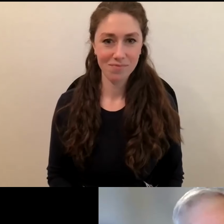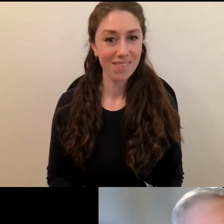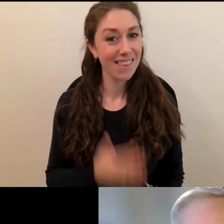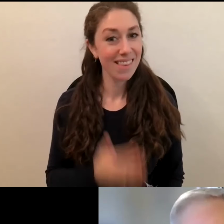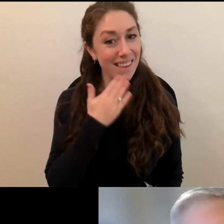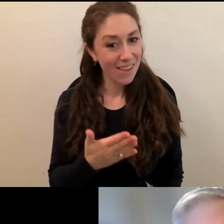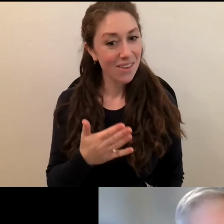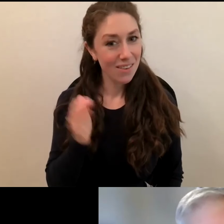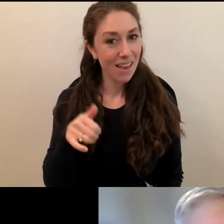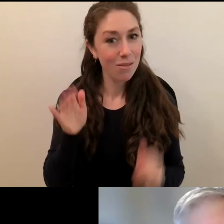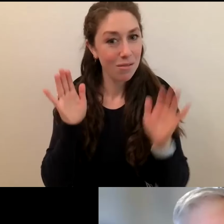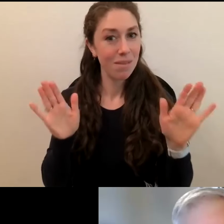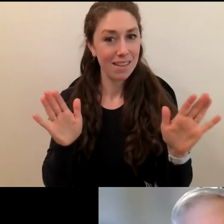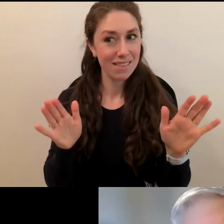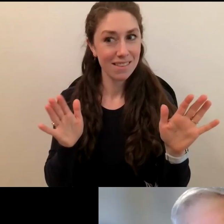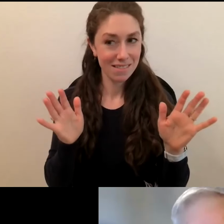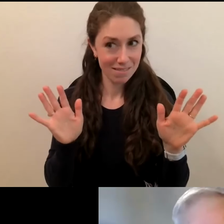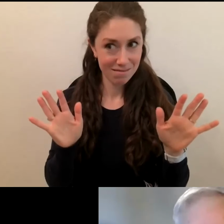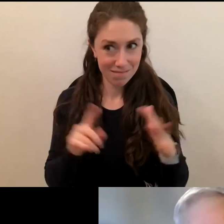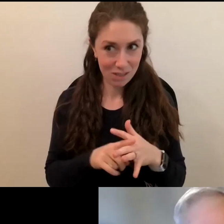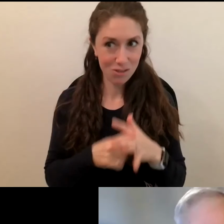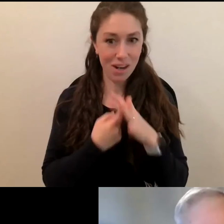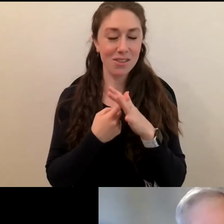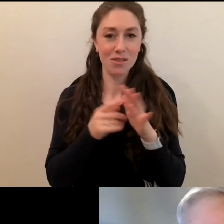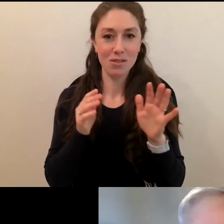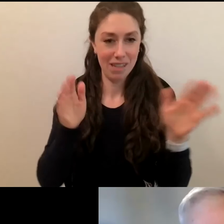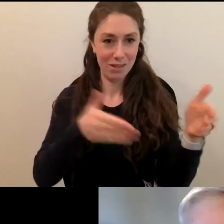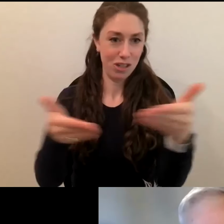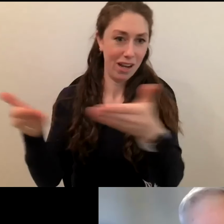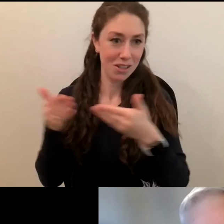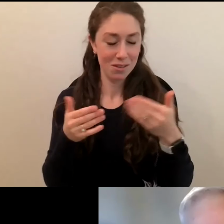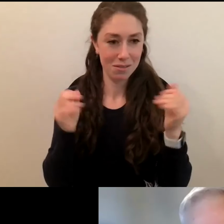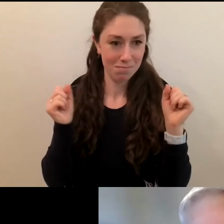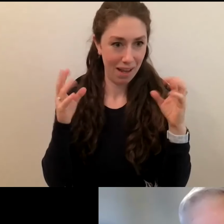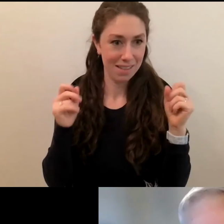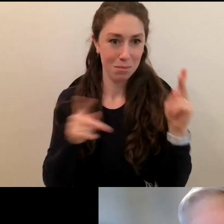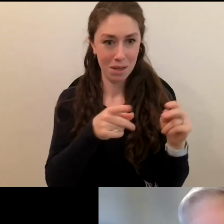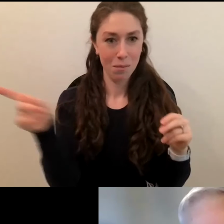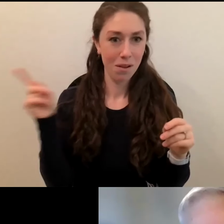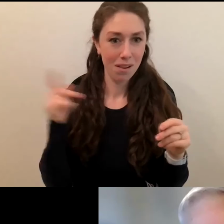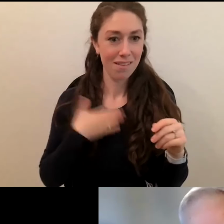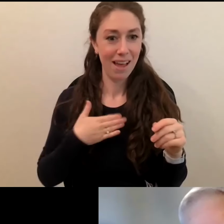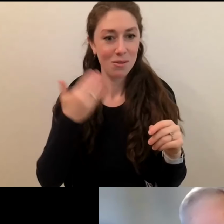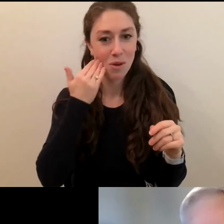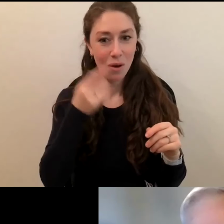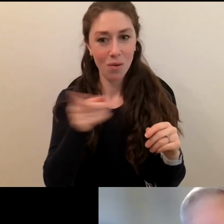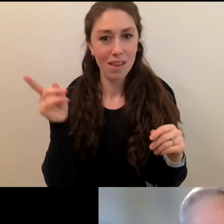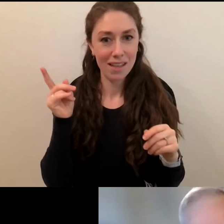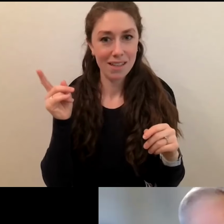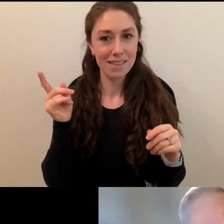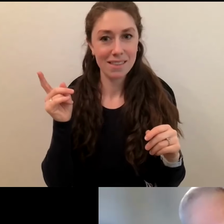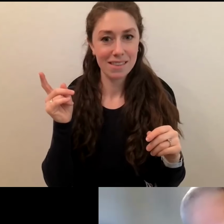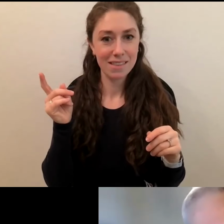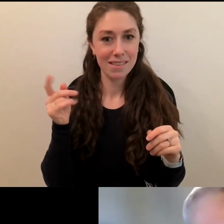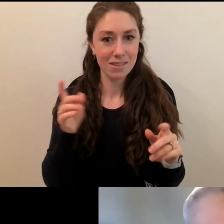was an amazing introduction to an amazing bunch of people. I'm glad to know that these collaborations and